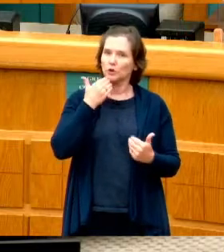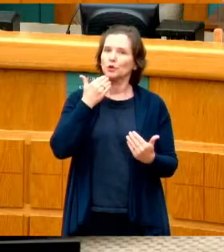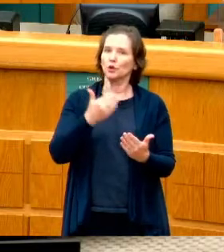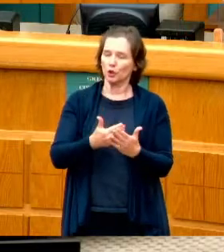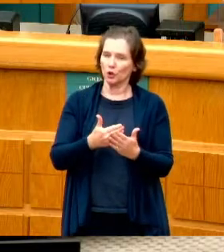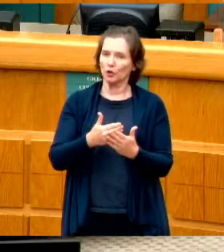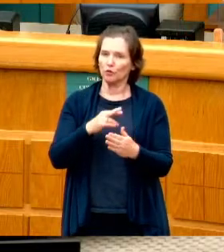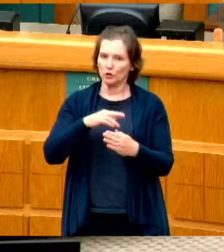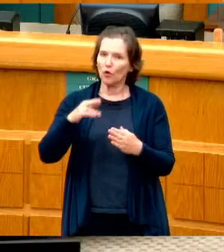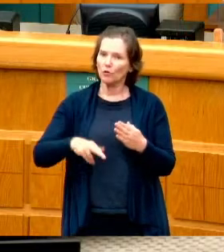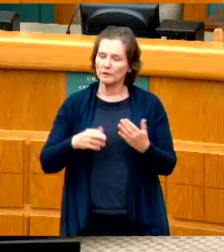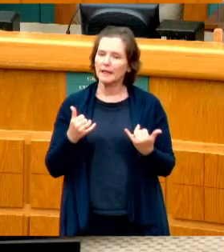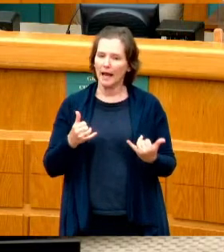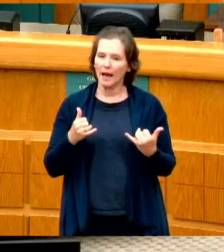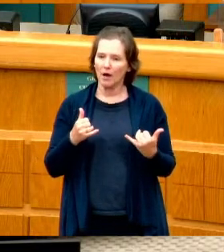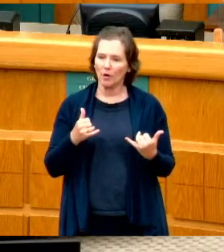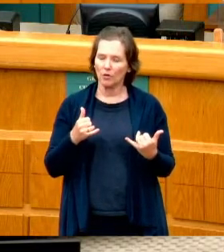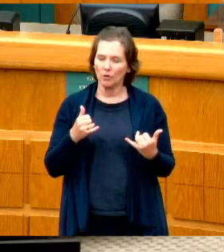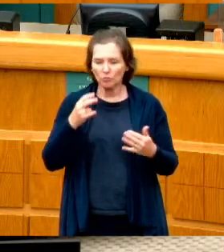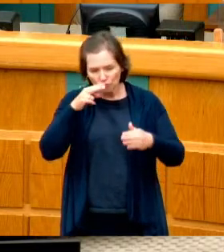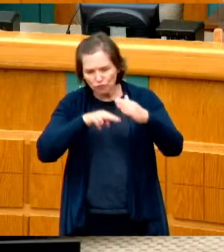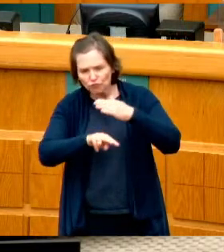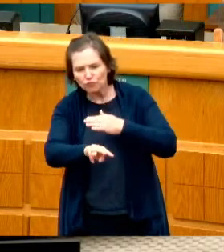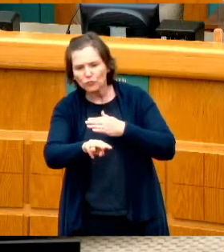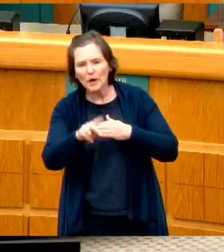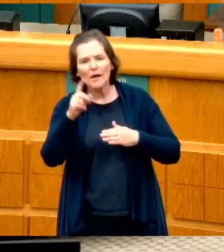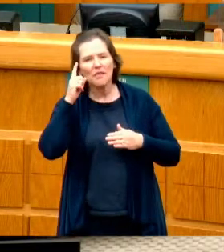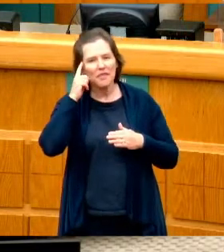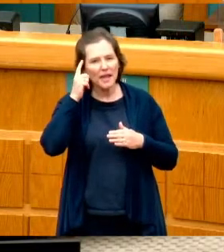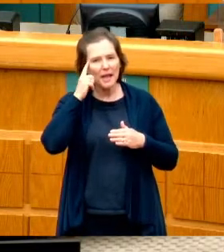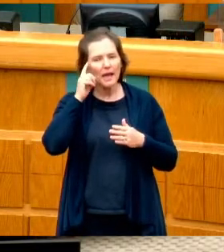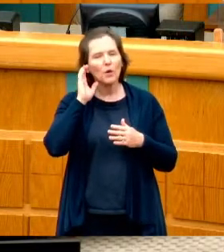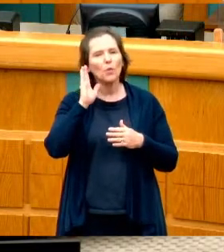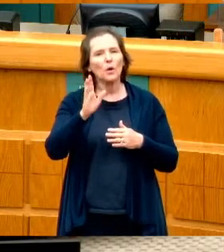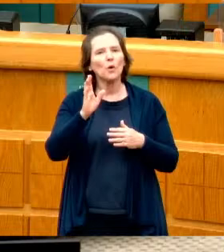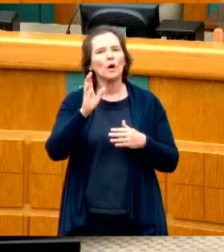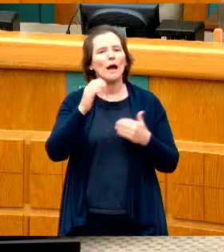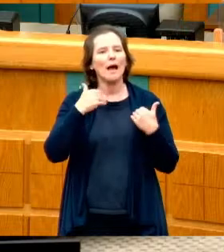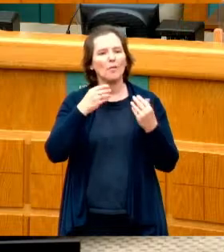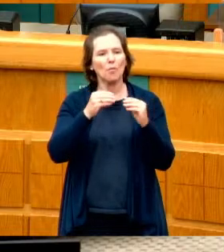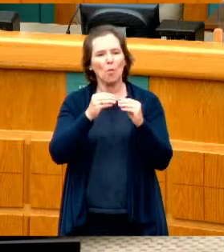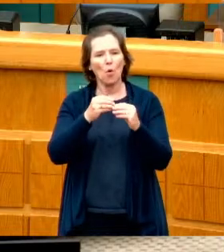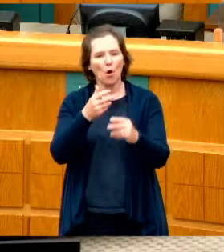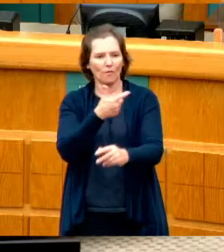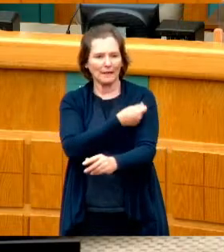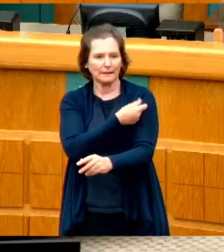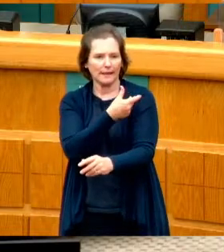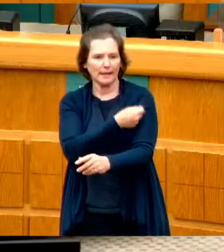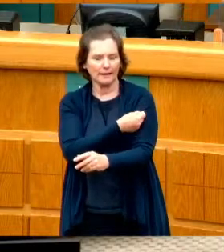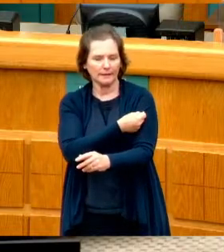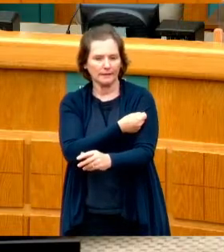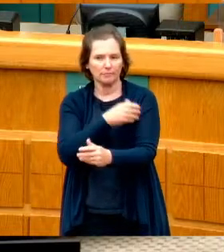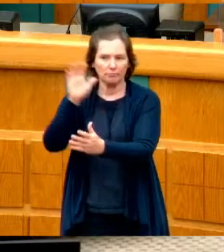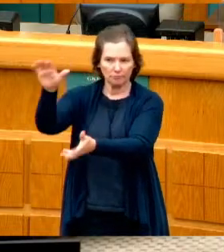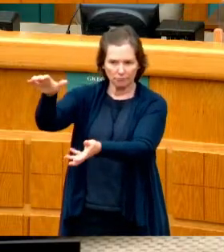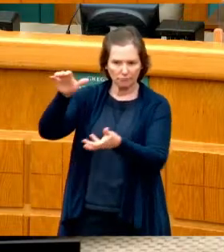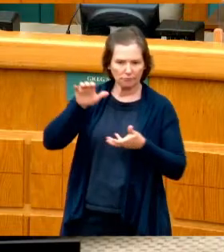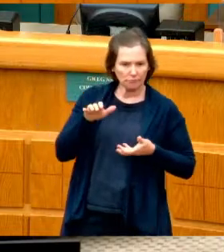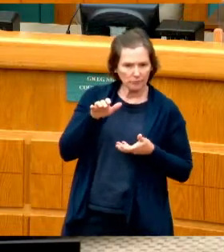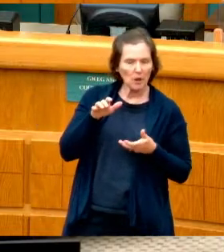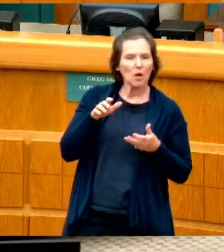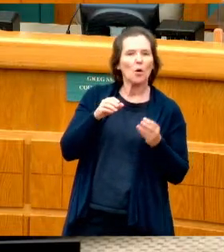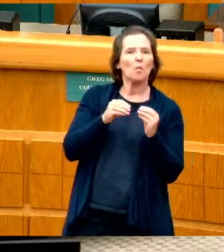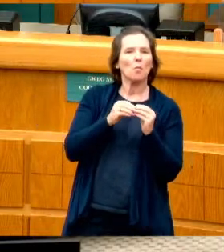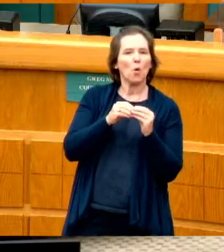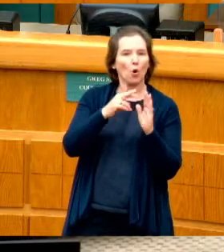is anticipating vaccine allocation will increase significantly in the coming weeks due to the addition of the Johnson &